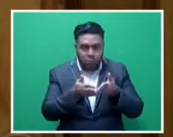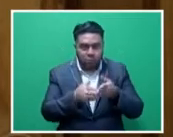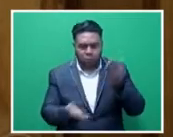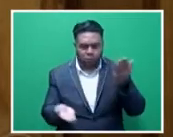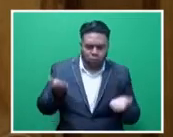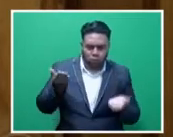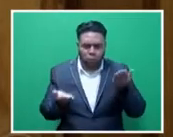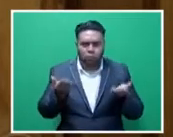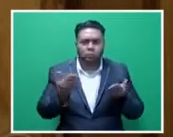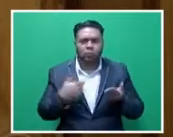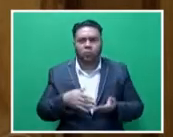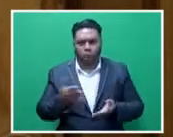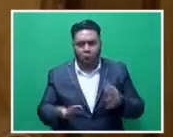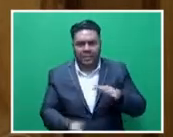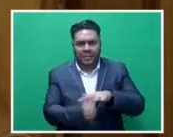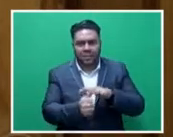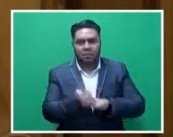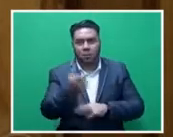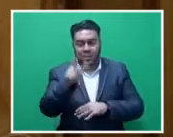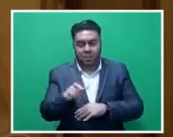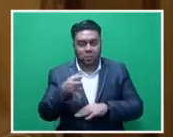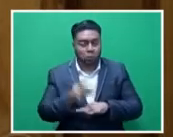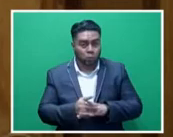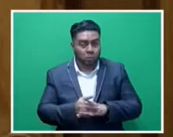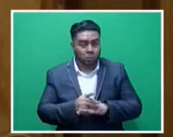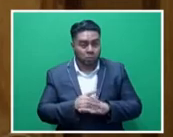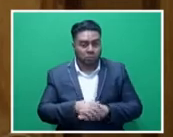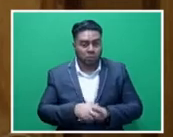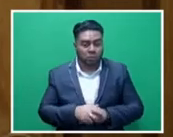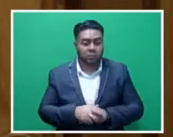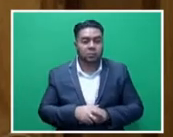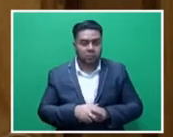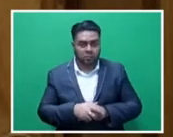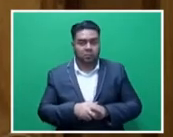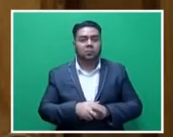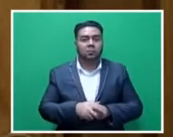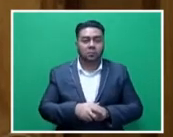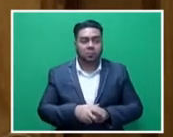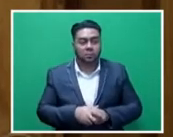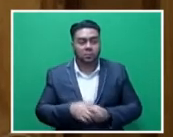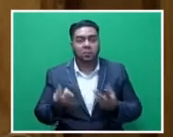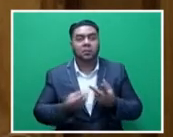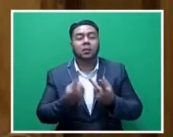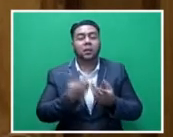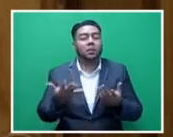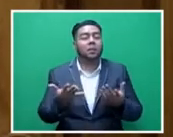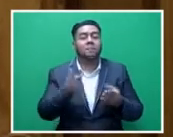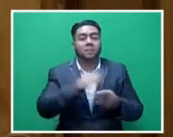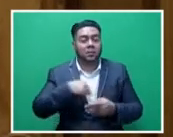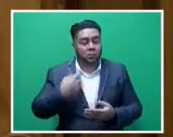more accessible to persons, as mentioned by the Minister for Local Government and Disabilities, and other relevant